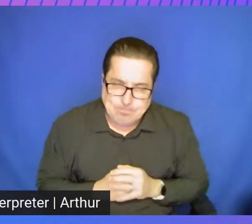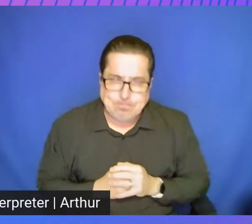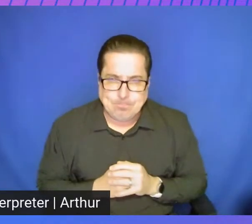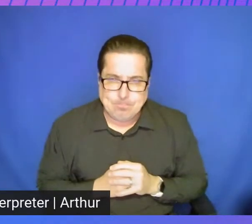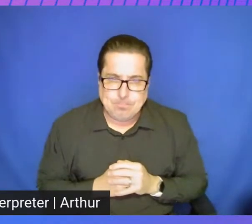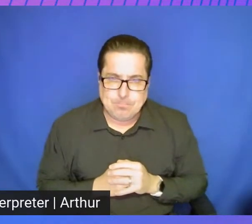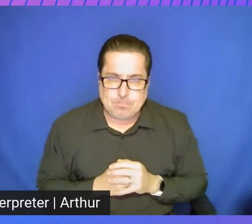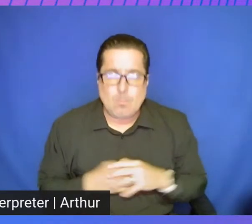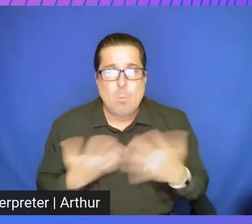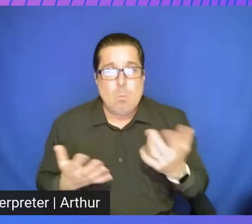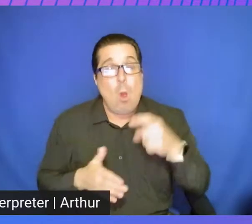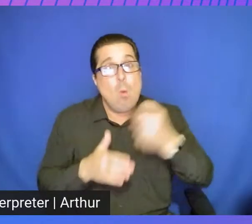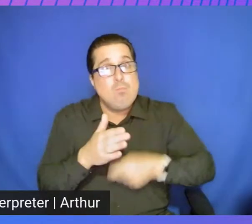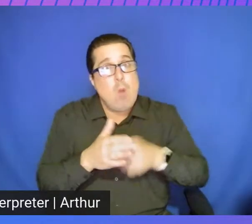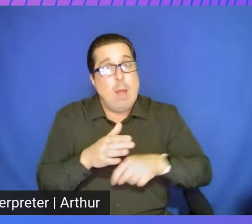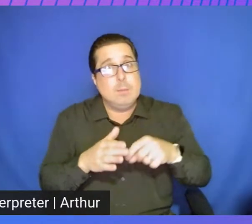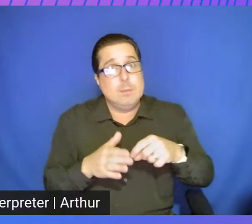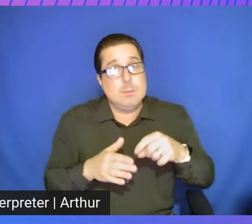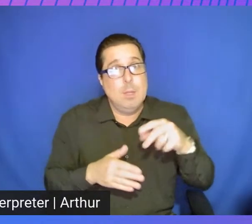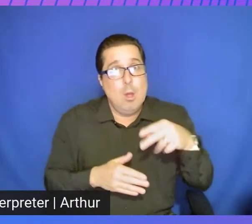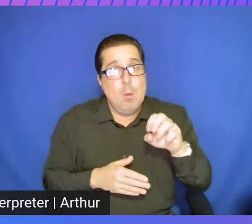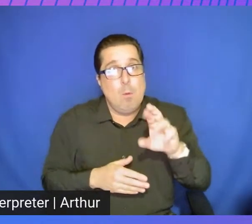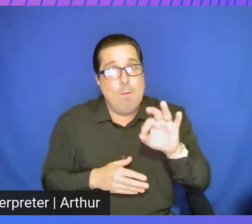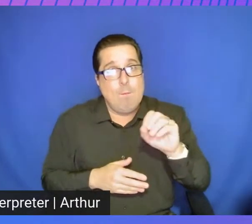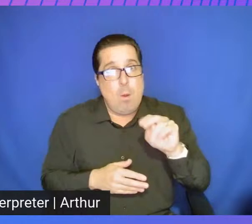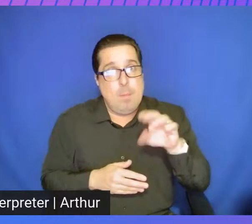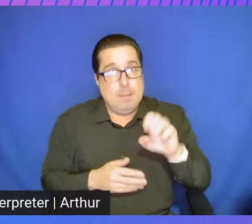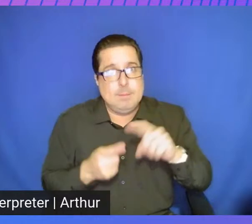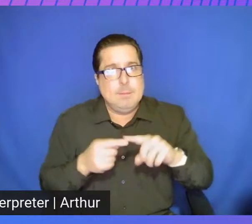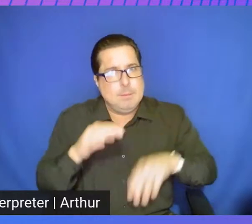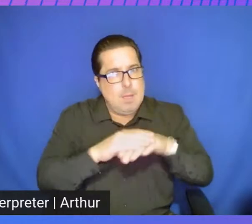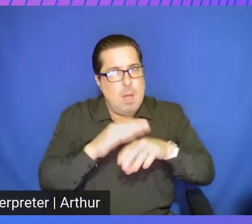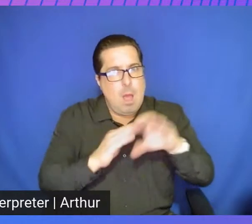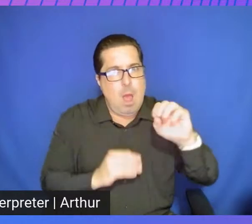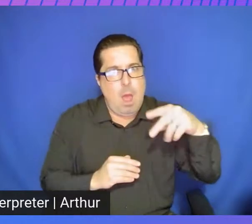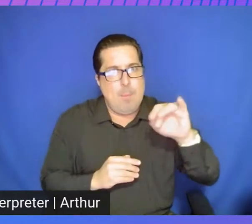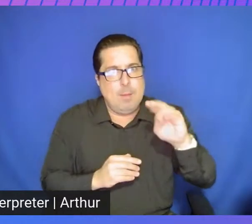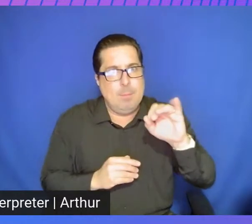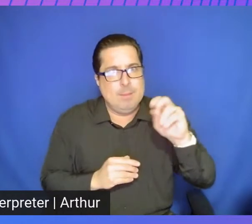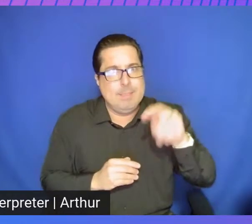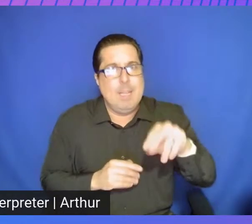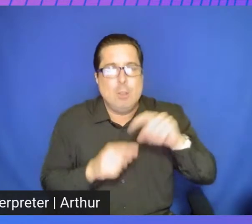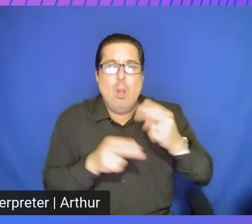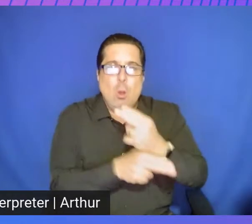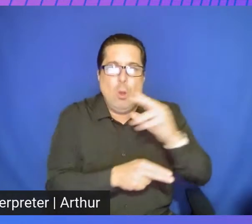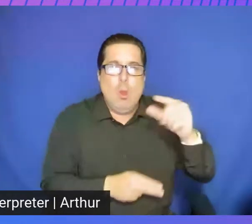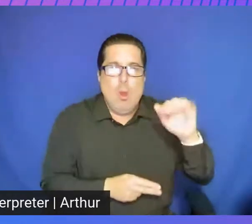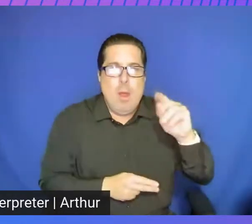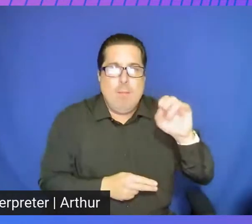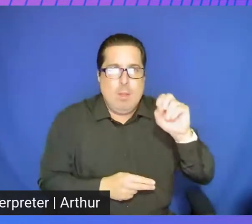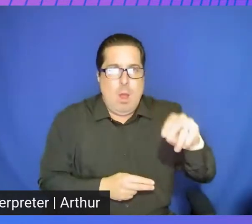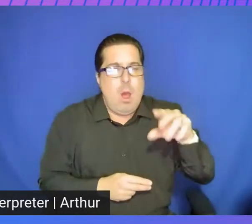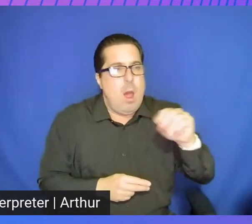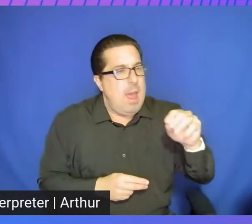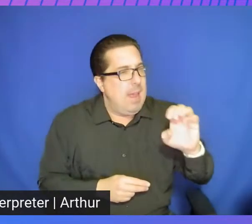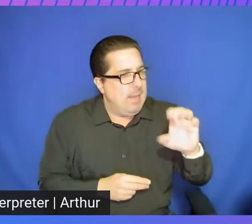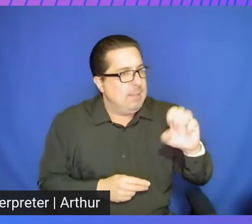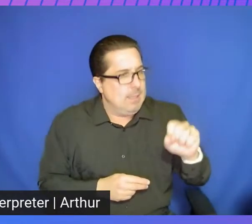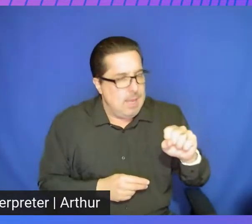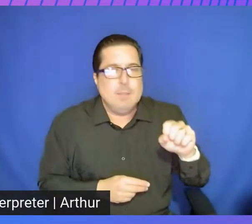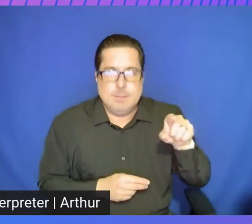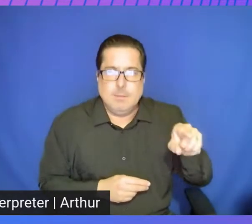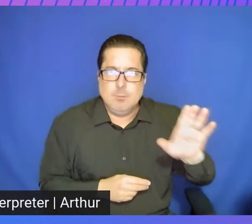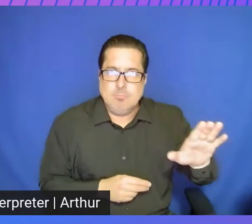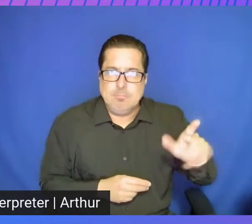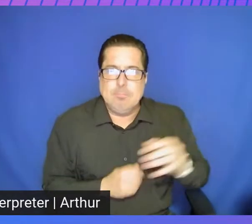price performance optimization that you can get by running Graviton for our ECS container instances. But this was also